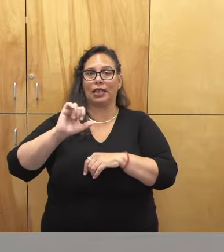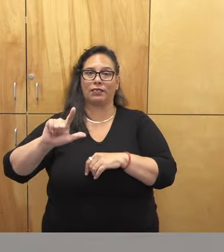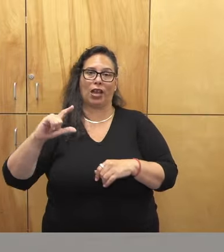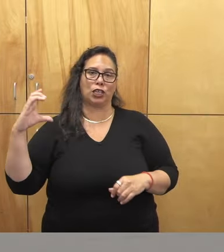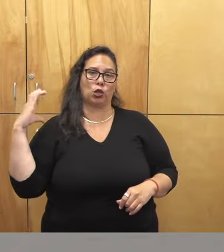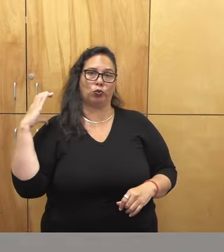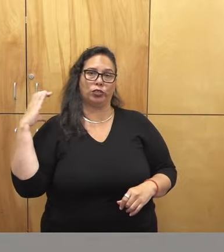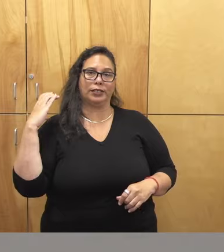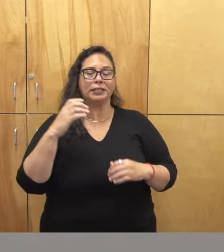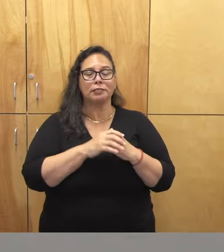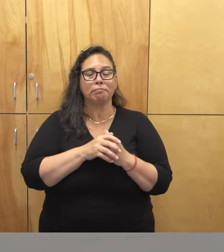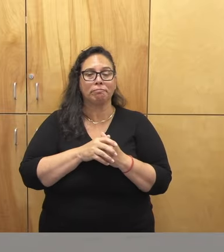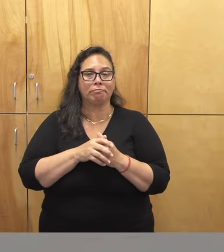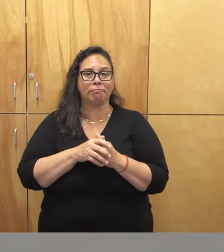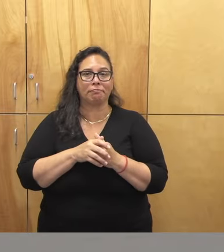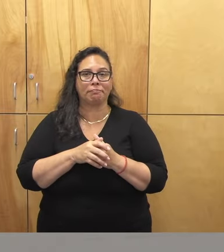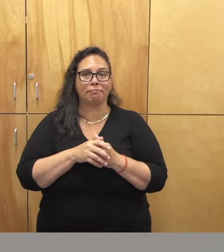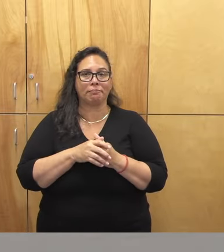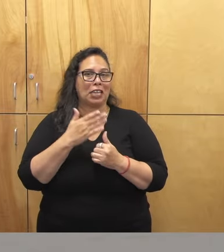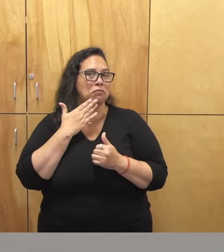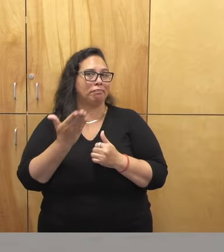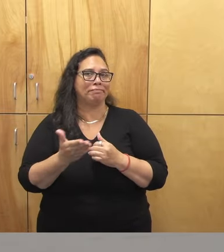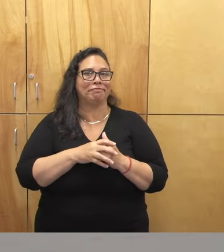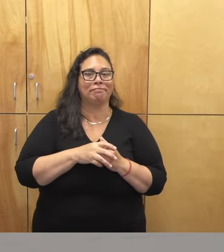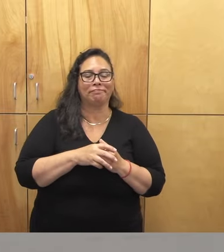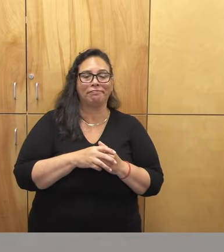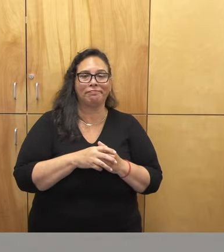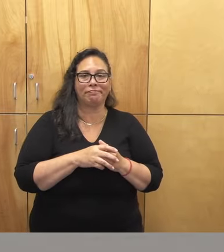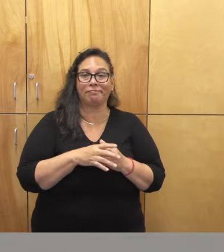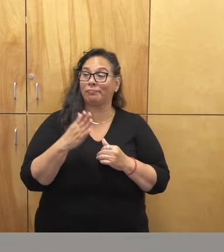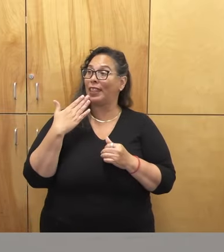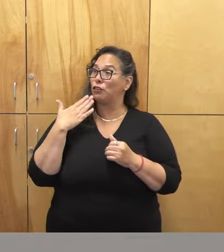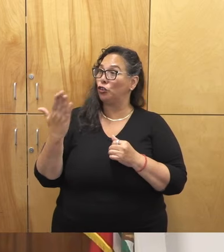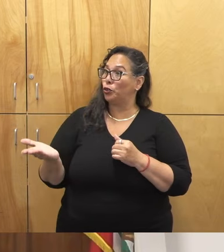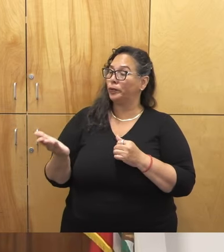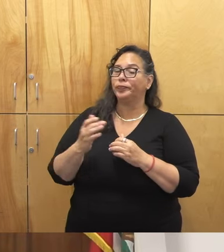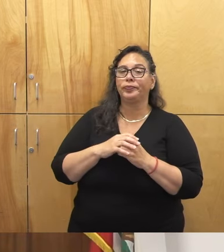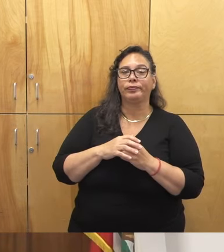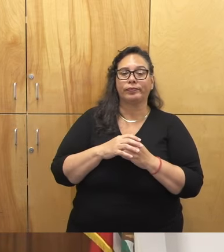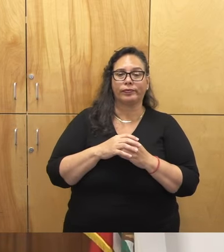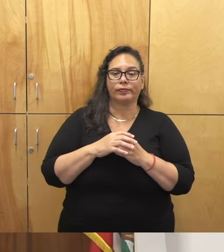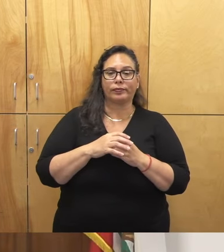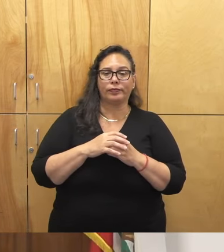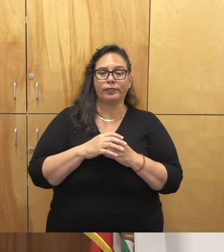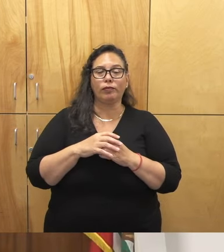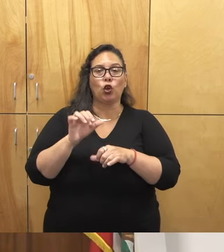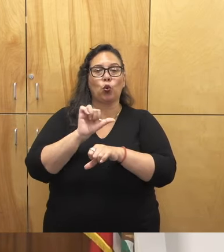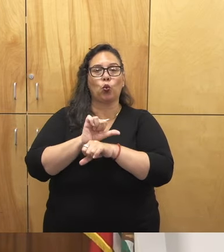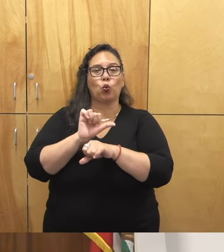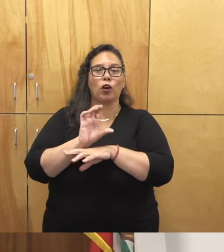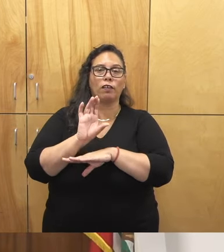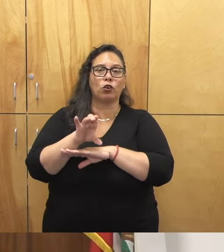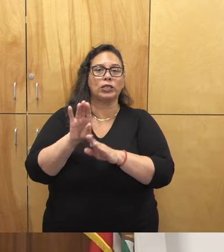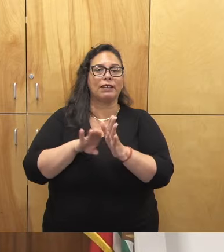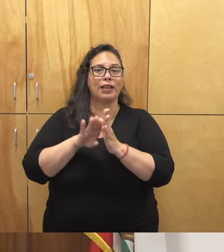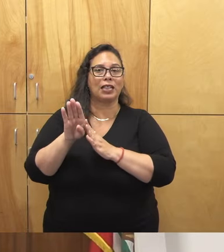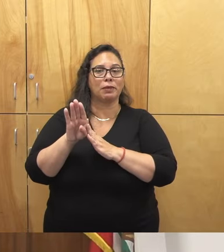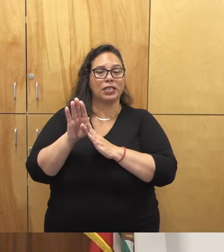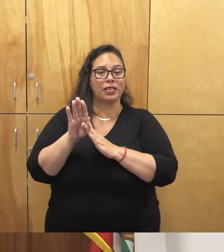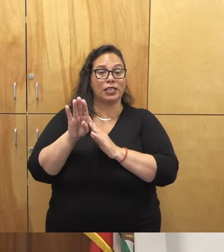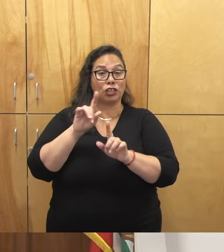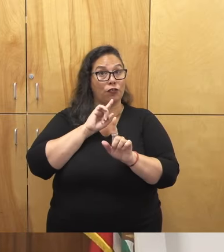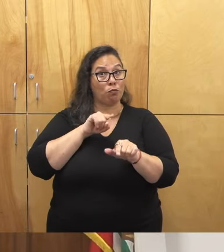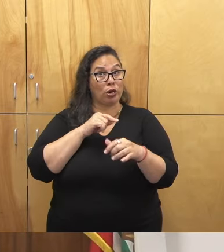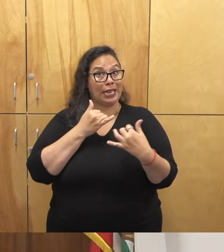aides. Thank you. Thank you. And workforce development, was there a report